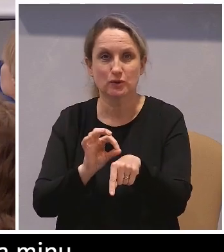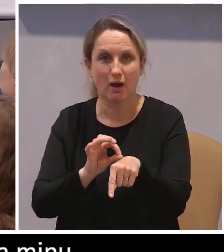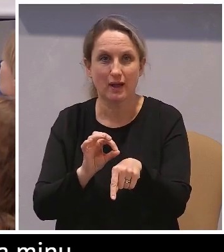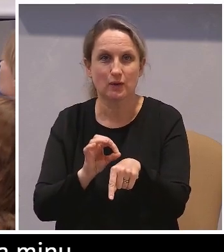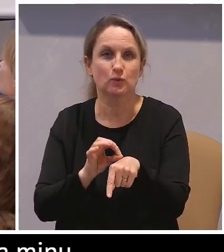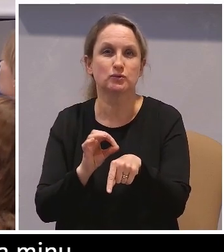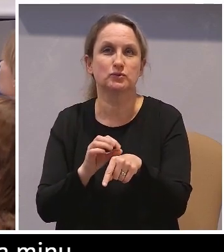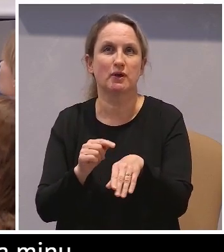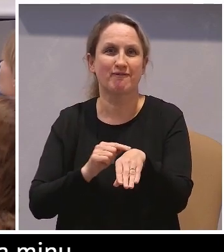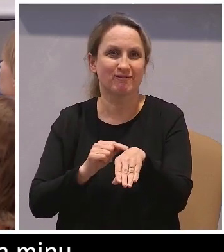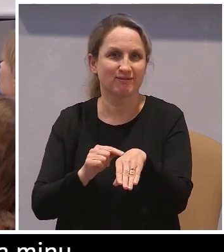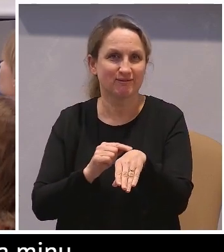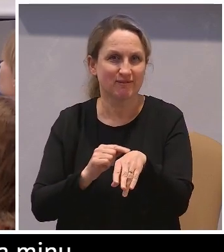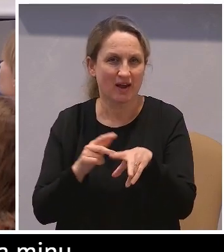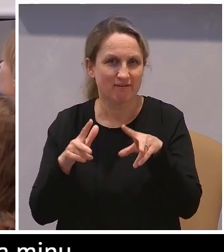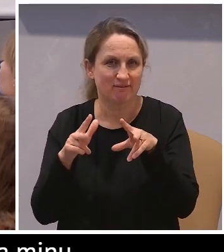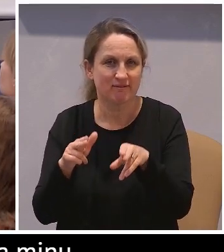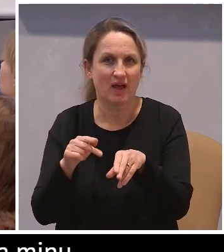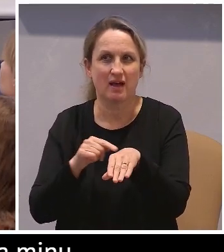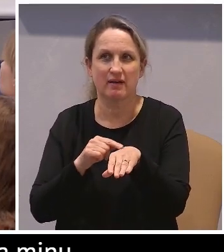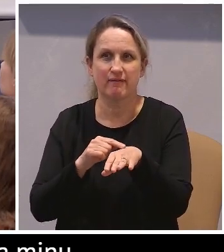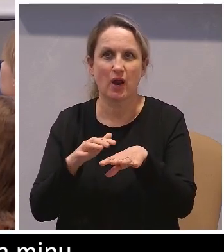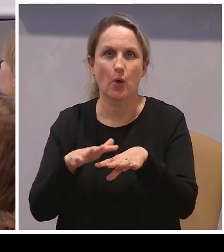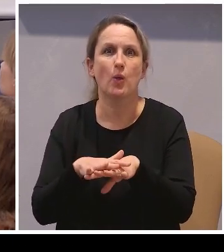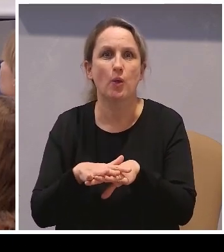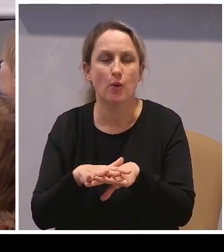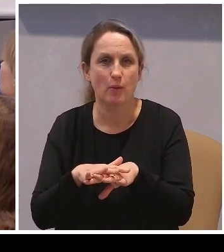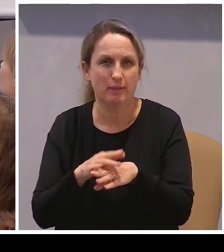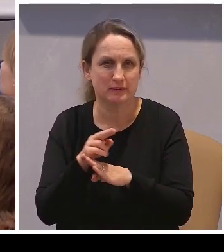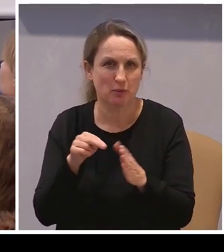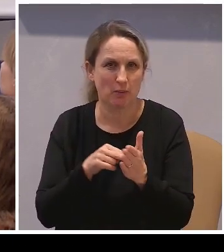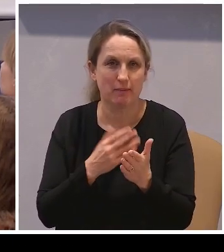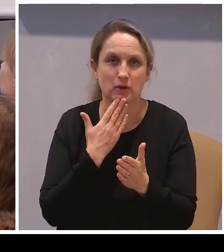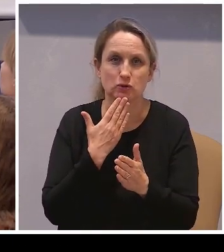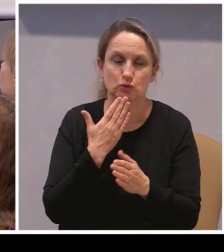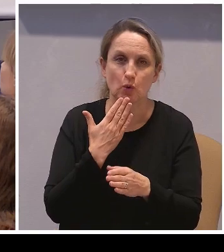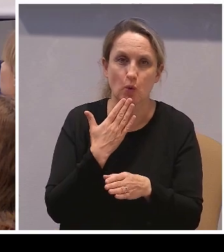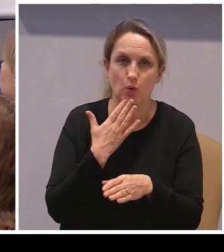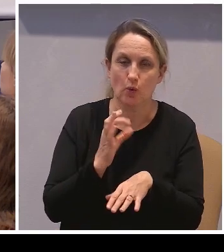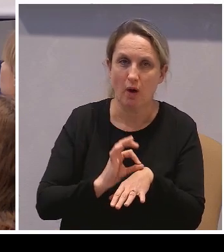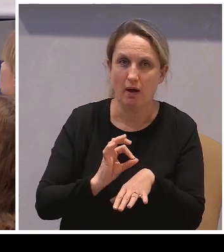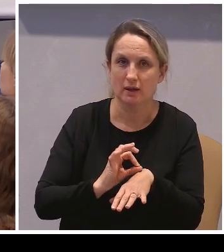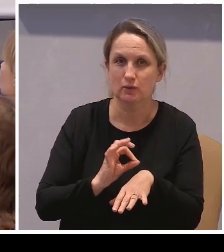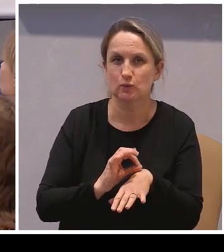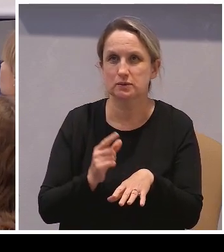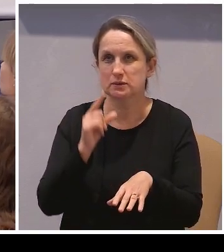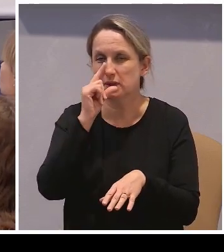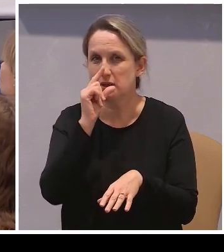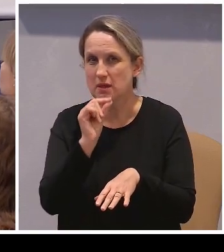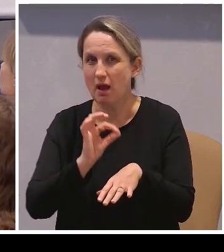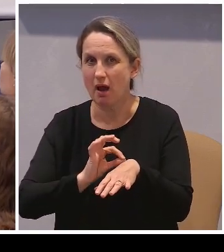out on hematoloogia, children. verevähid, vere hüübimishäired, suhkruhaigus, nahahaigused. What fields were included? We had oncology,